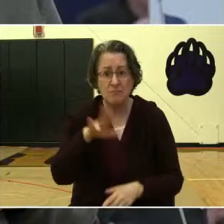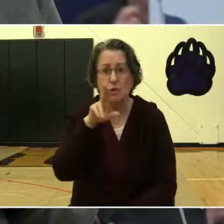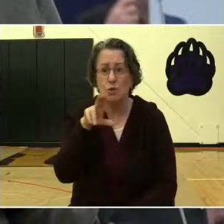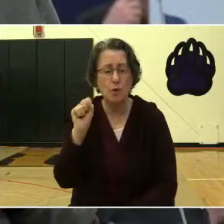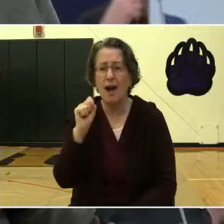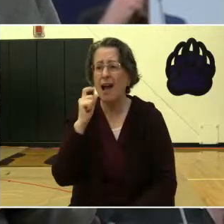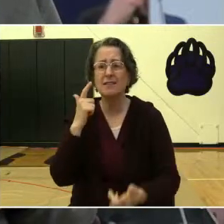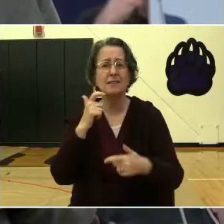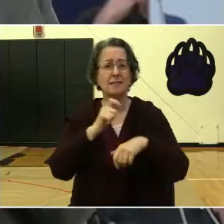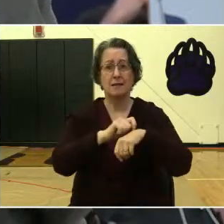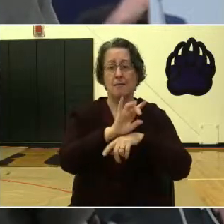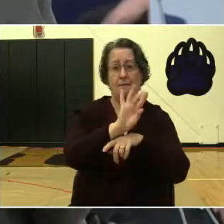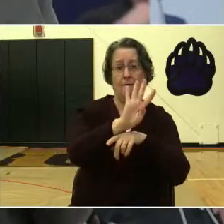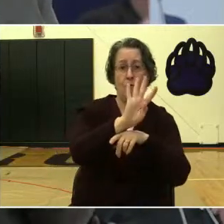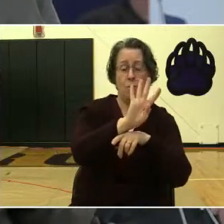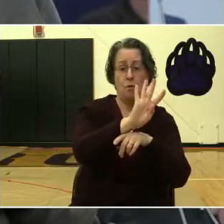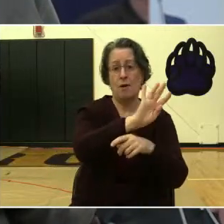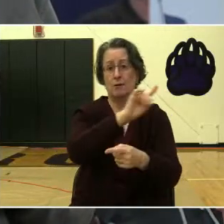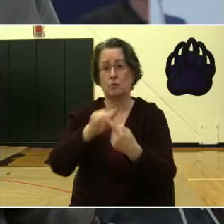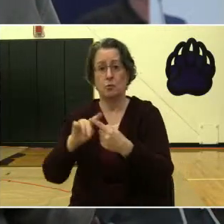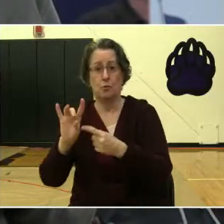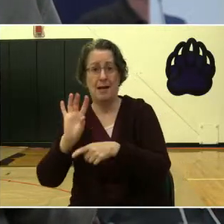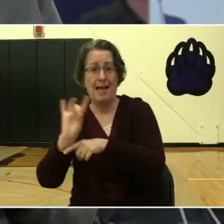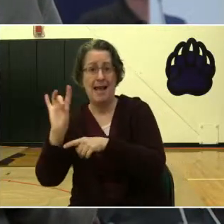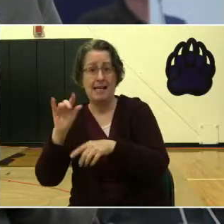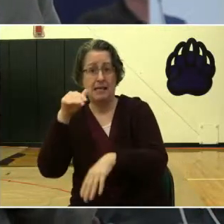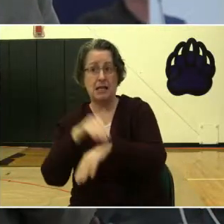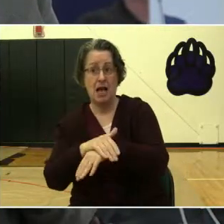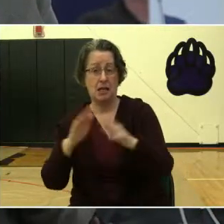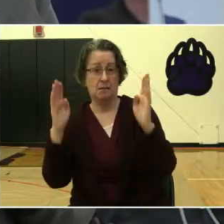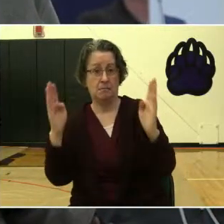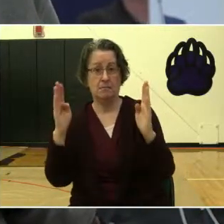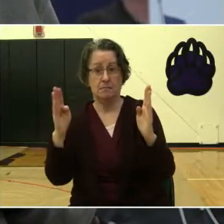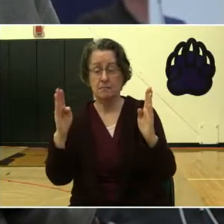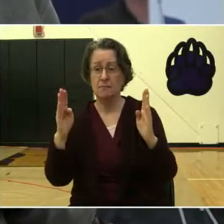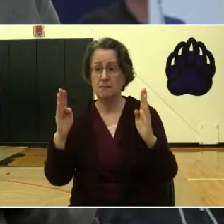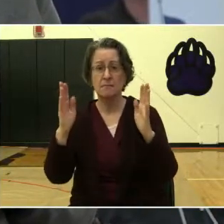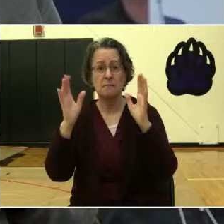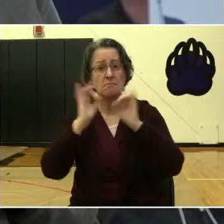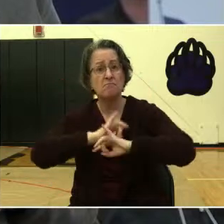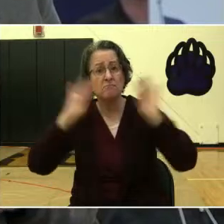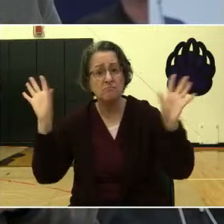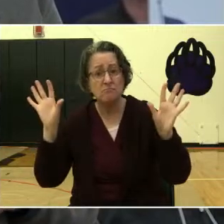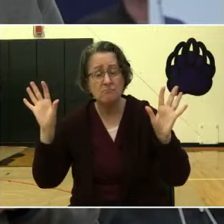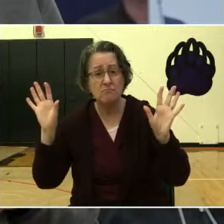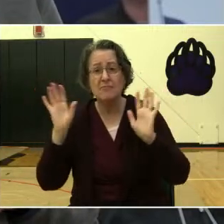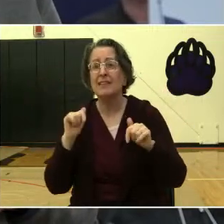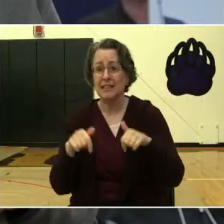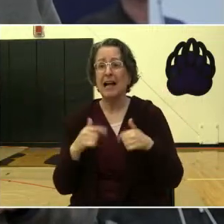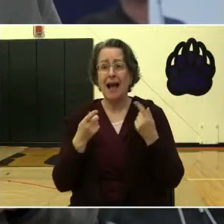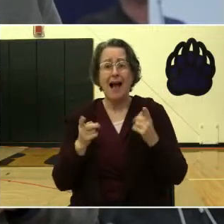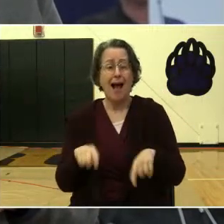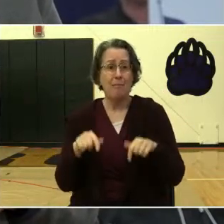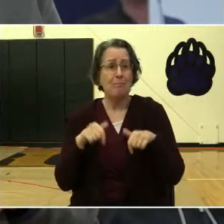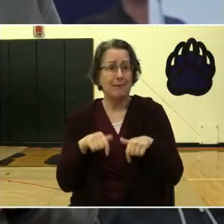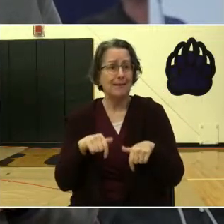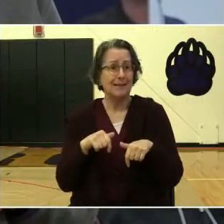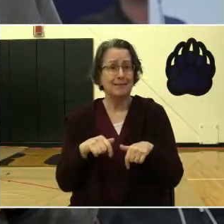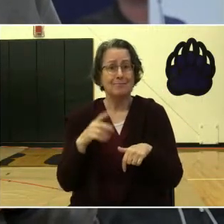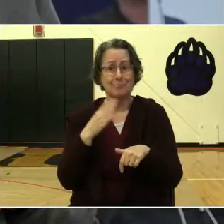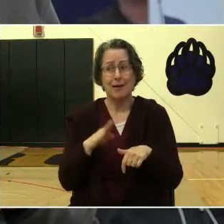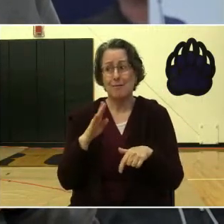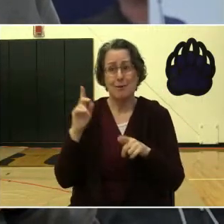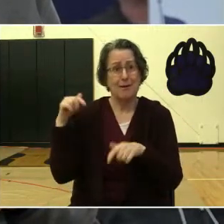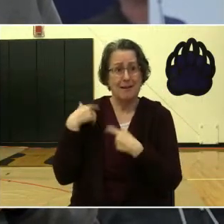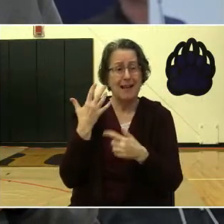happening nationally and as we know we have a lot of problems in our own town with um pedestrian injuries and deaths over the last